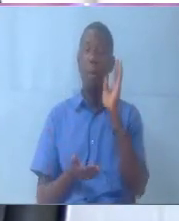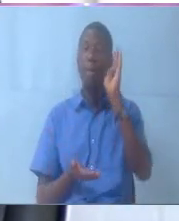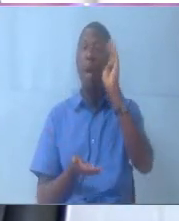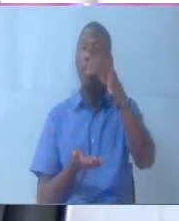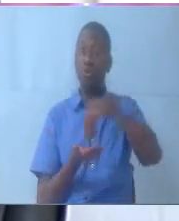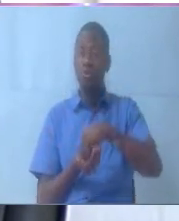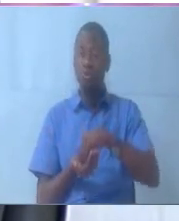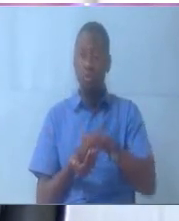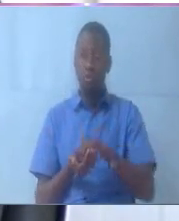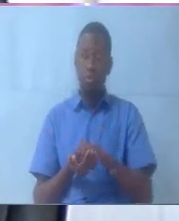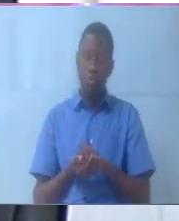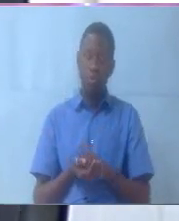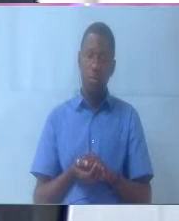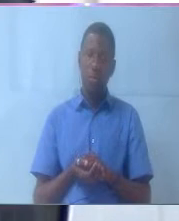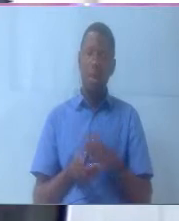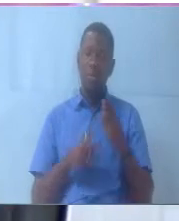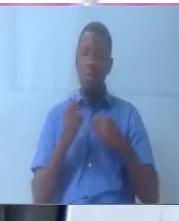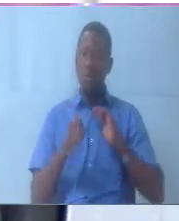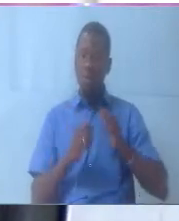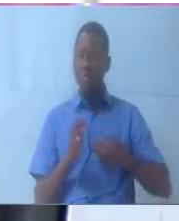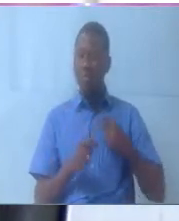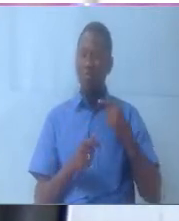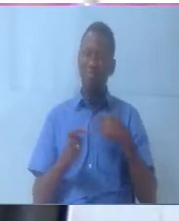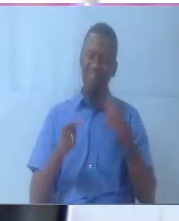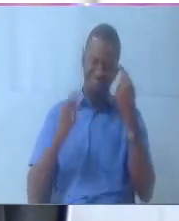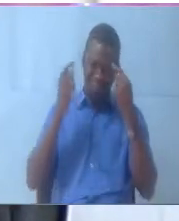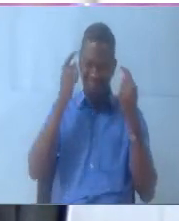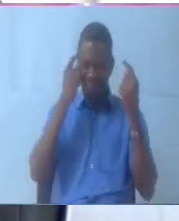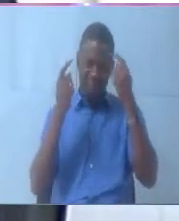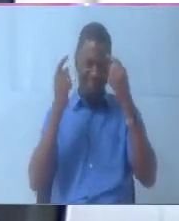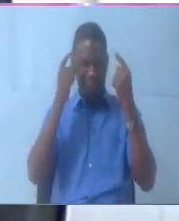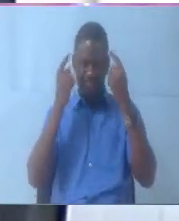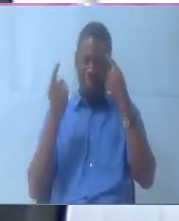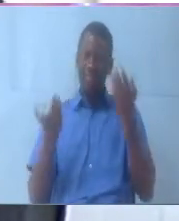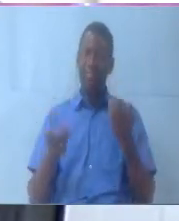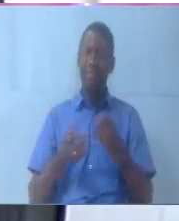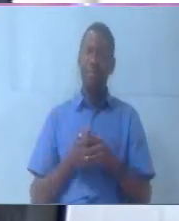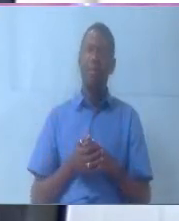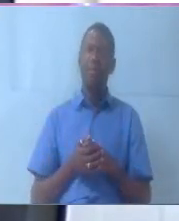So then I was taken to Banjul, serious crime.